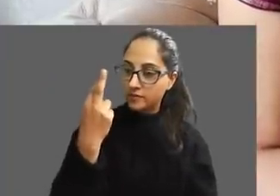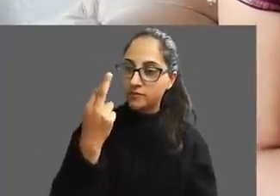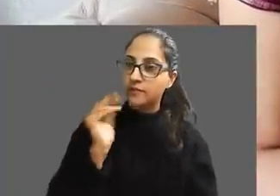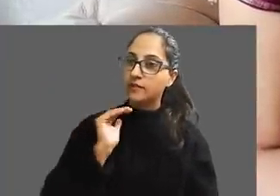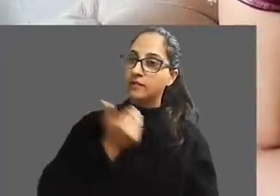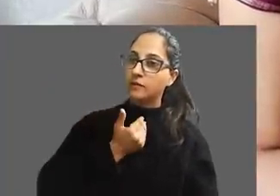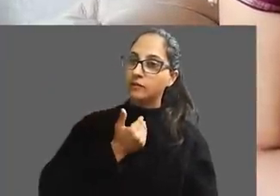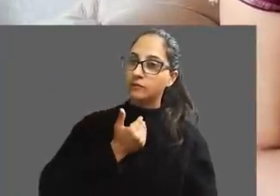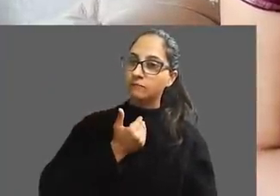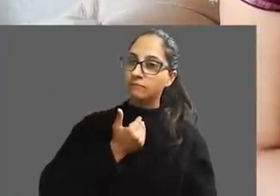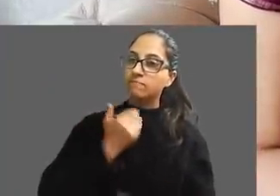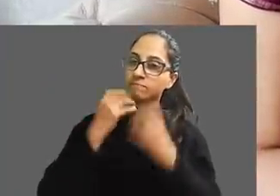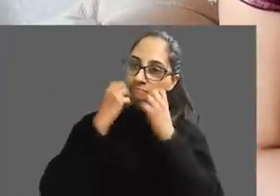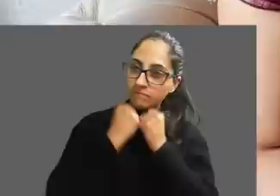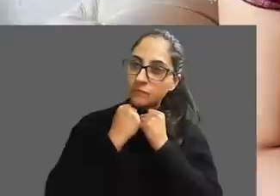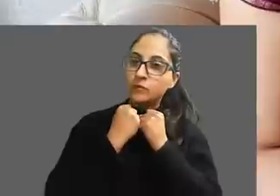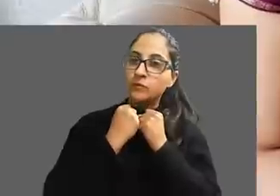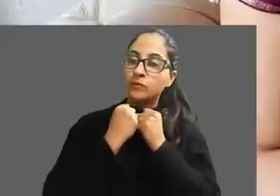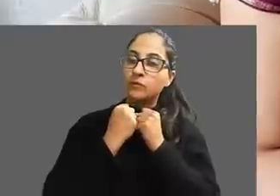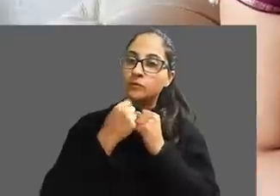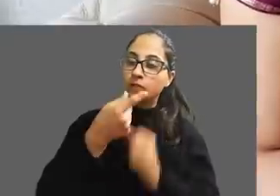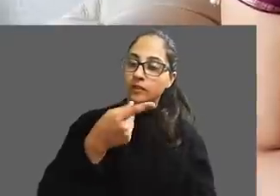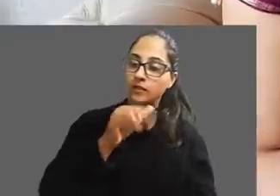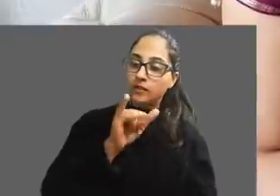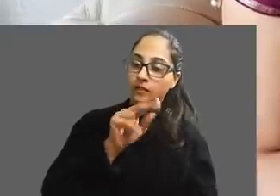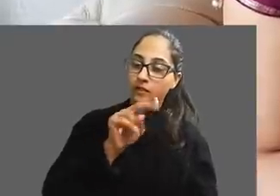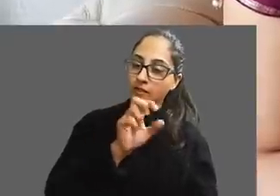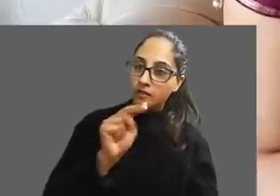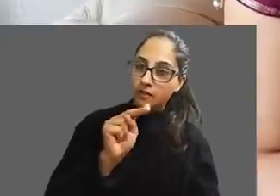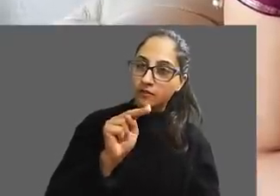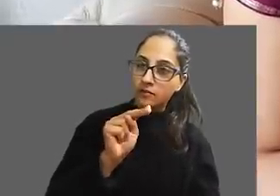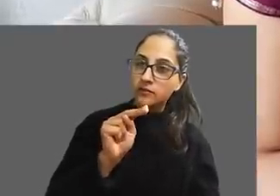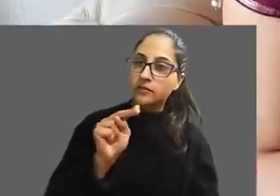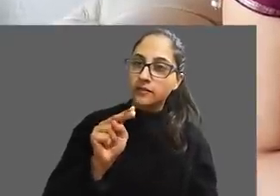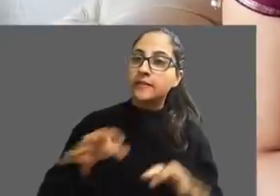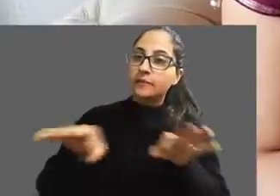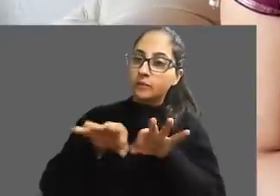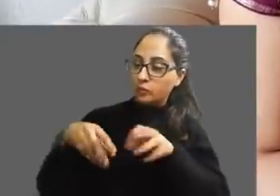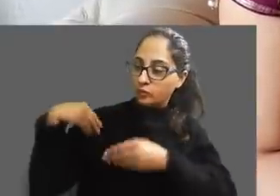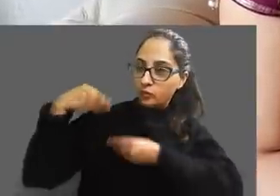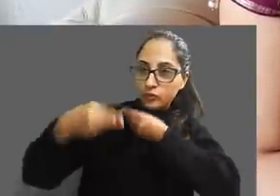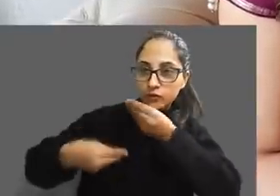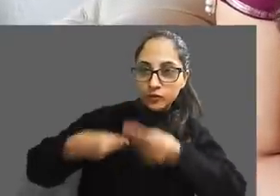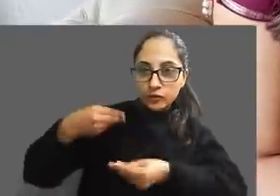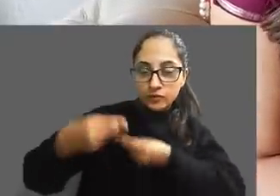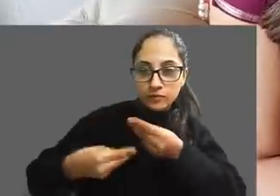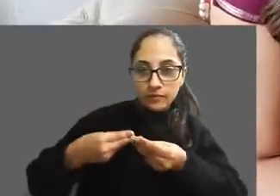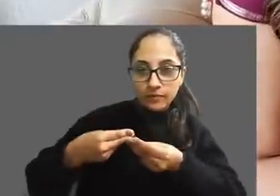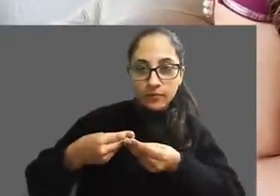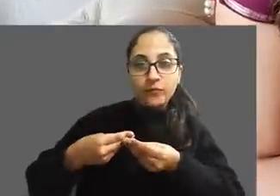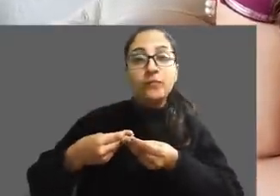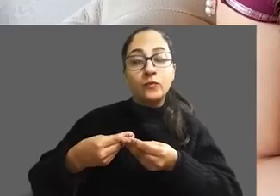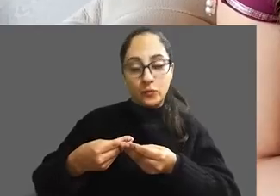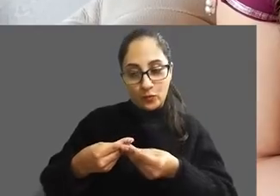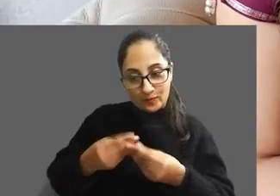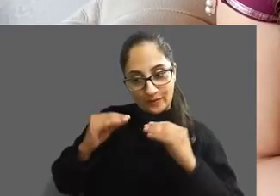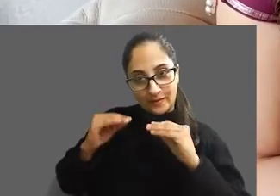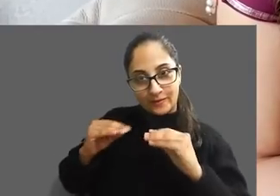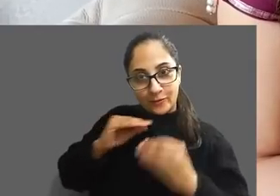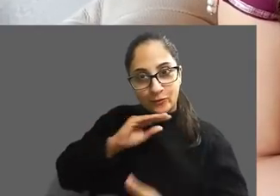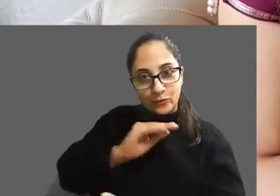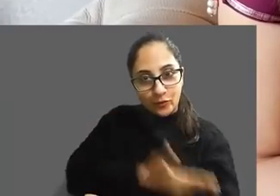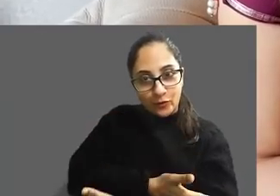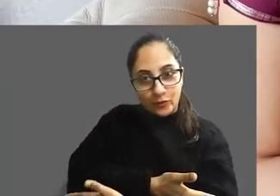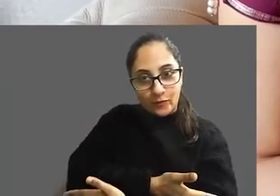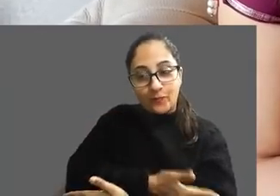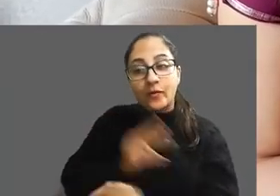the younger generation of the Jamaat and teaching them the important tradition of Ganans. I really look forward to continuing to learn Ganans